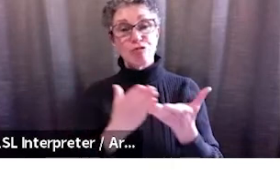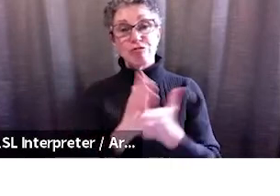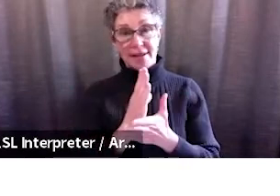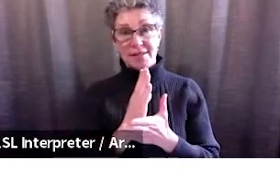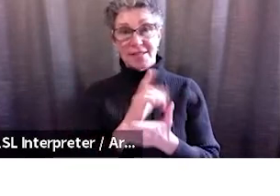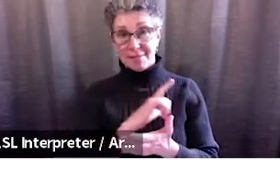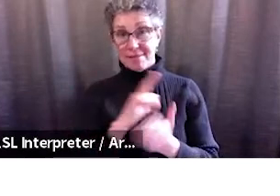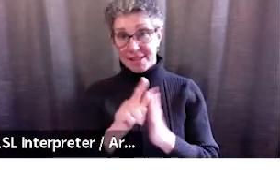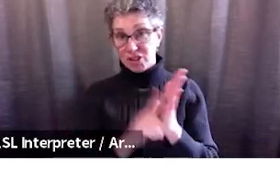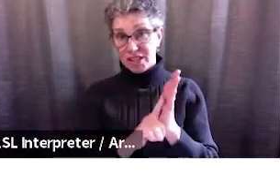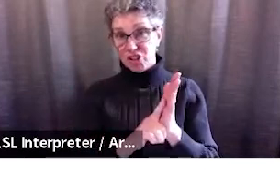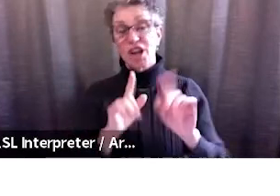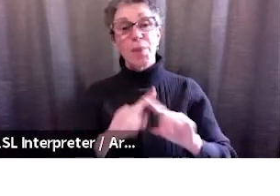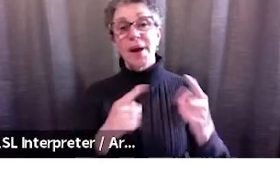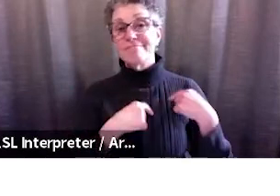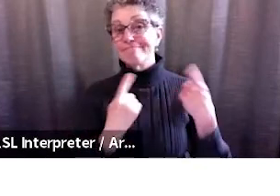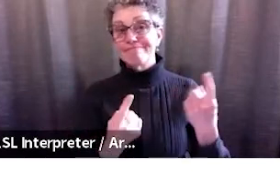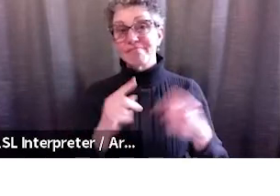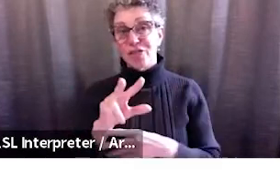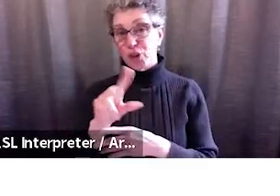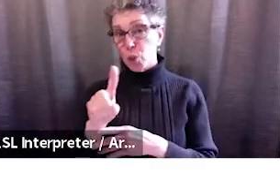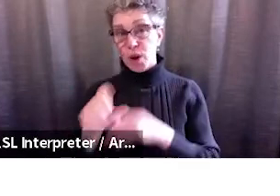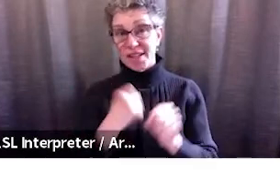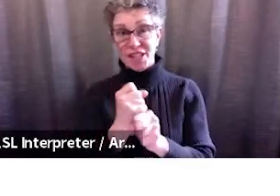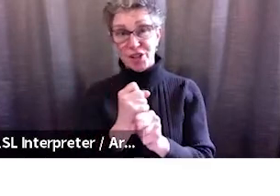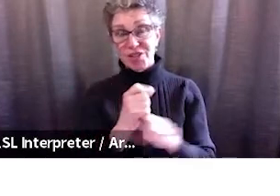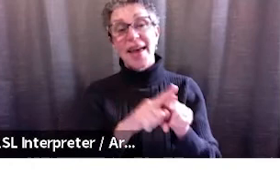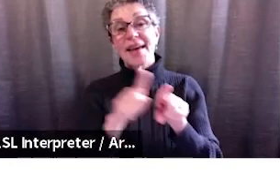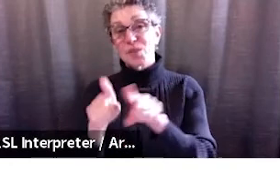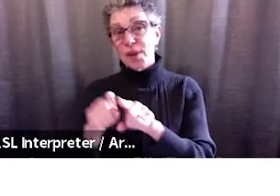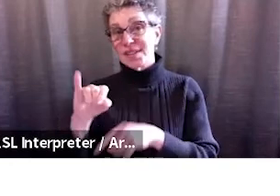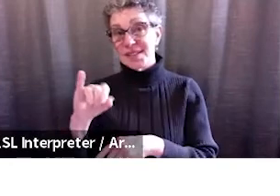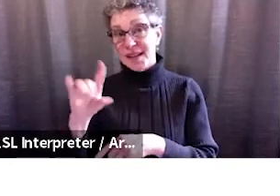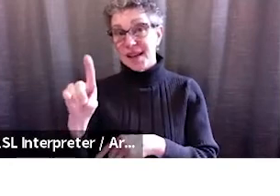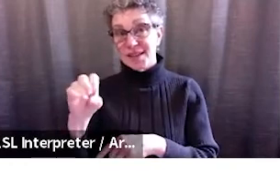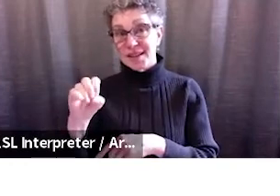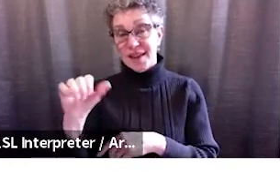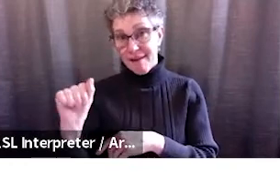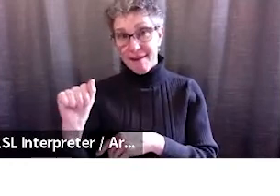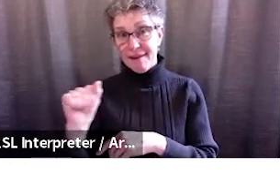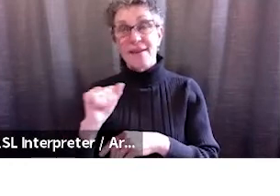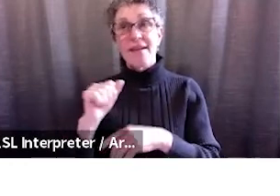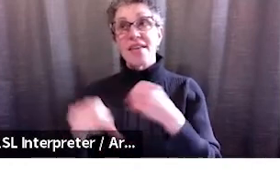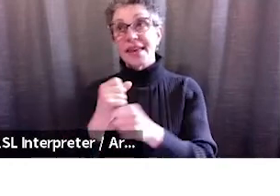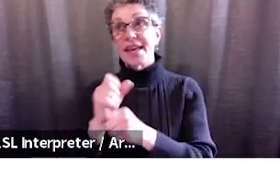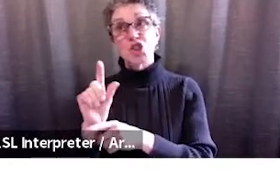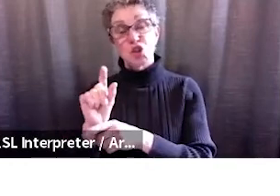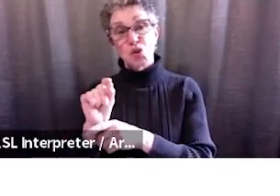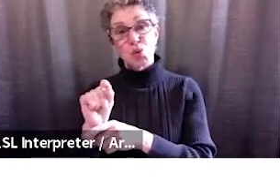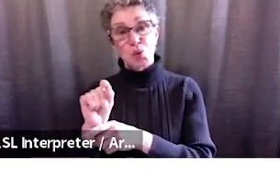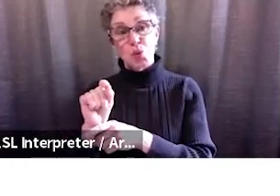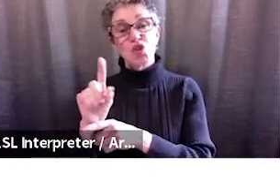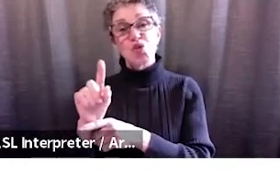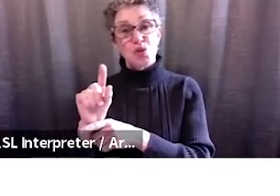progress of the last 31 years of ADA and the Higher Education Opportunity Act of 2008, students